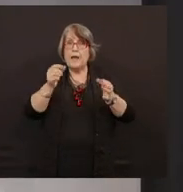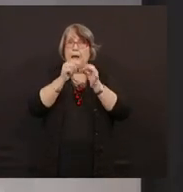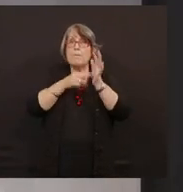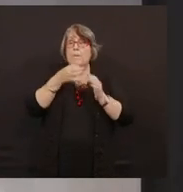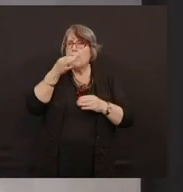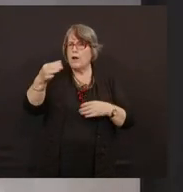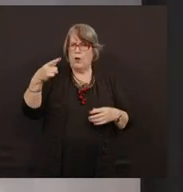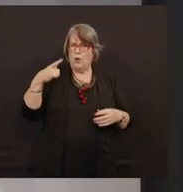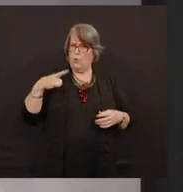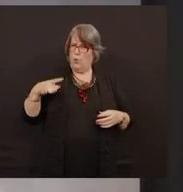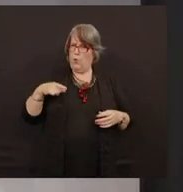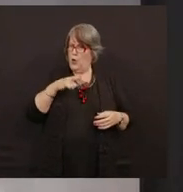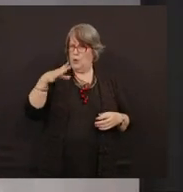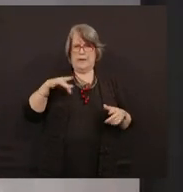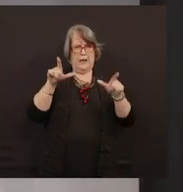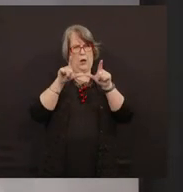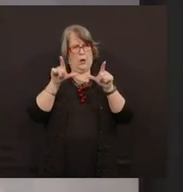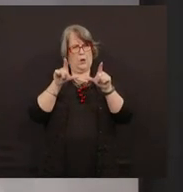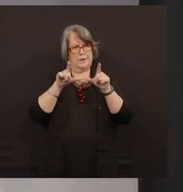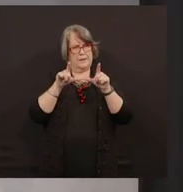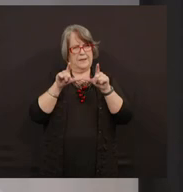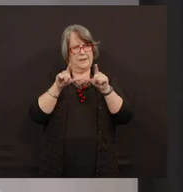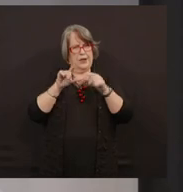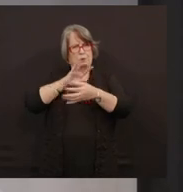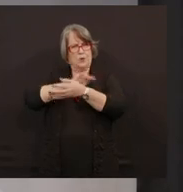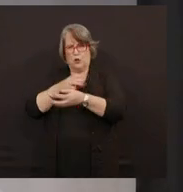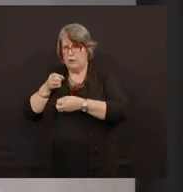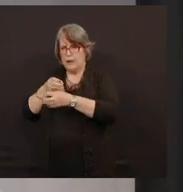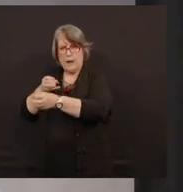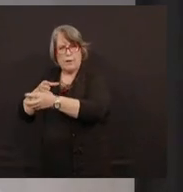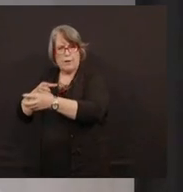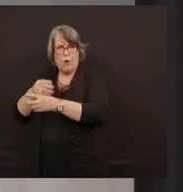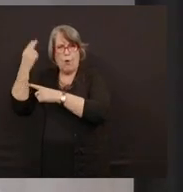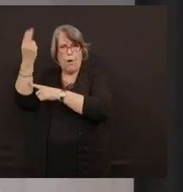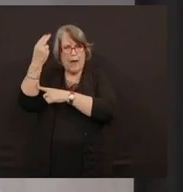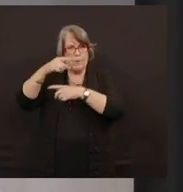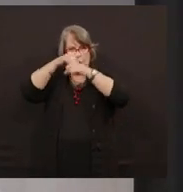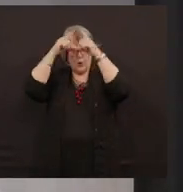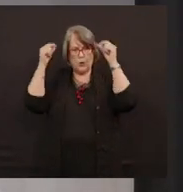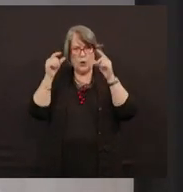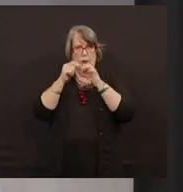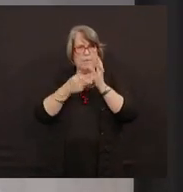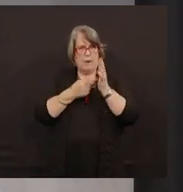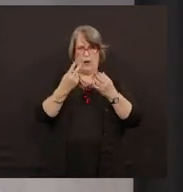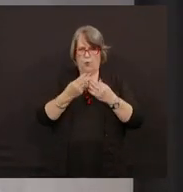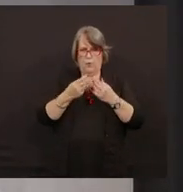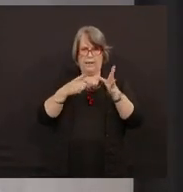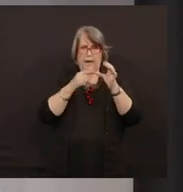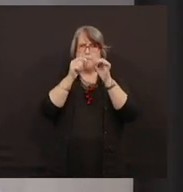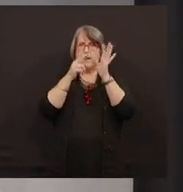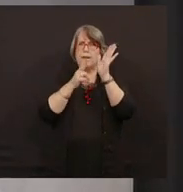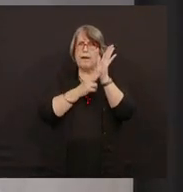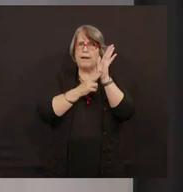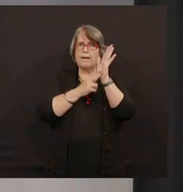asks, why is it that you need a licence to be a tradesperson or a paramedic or a nurse, and yet with an ABN